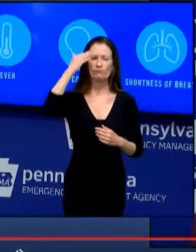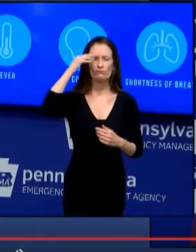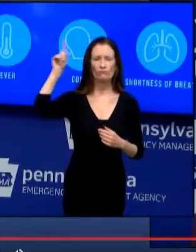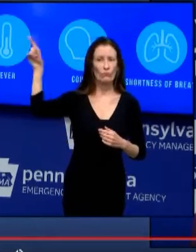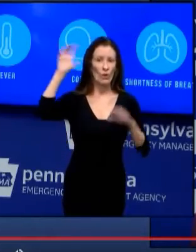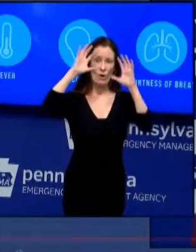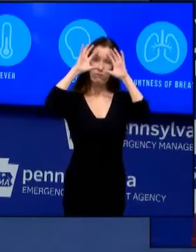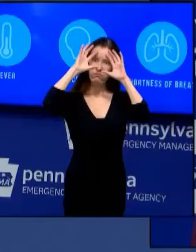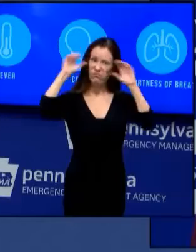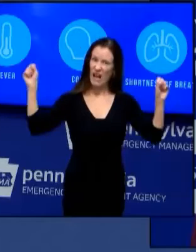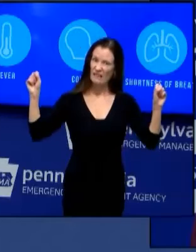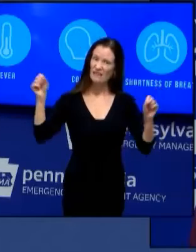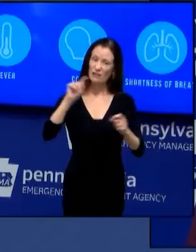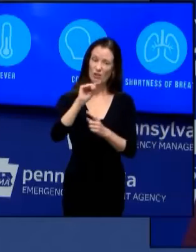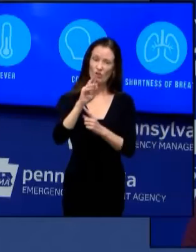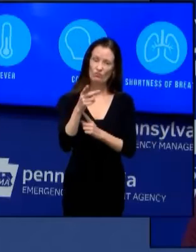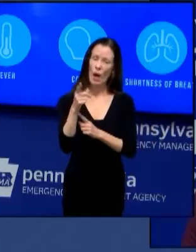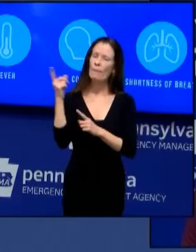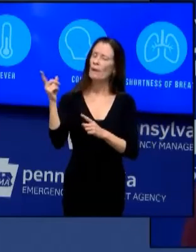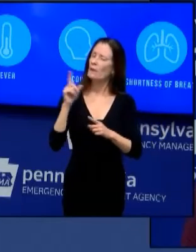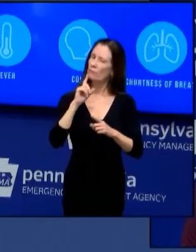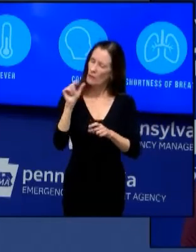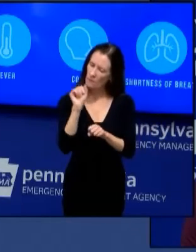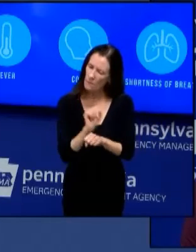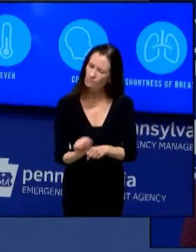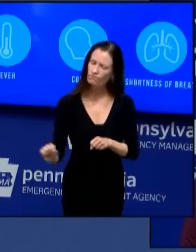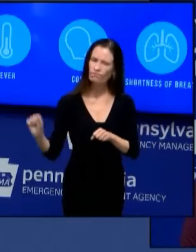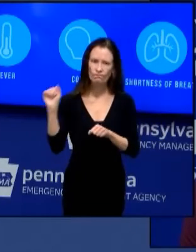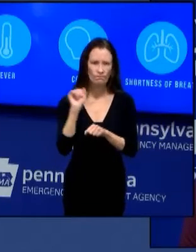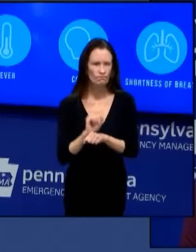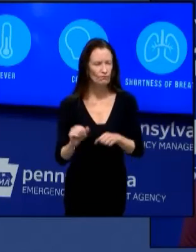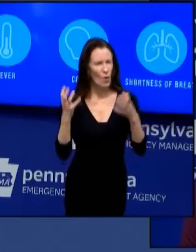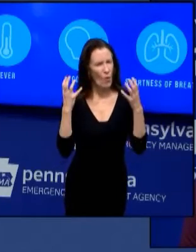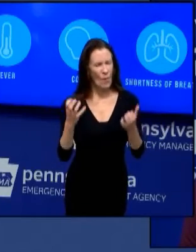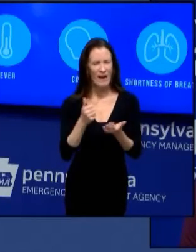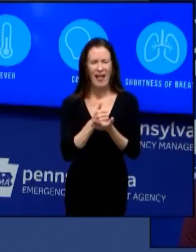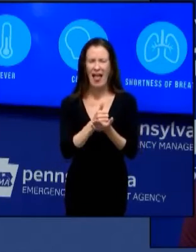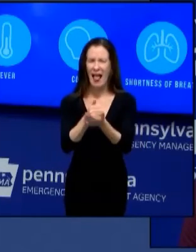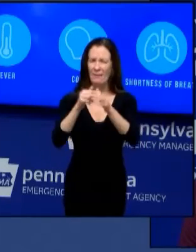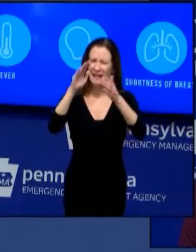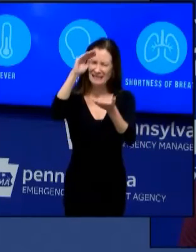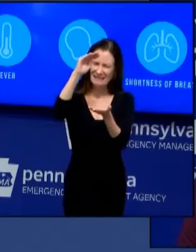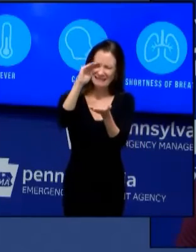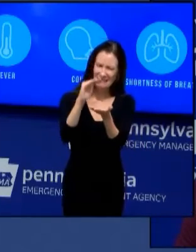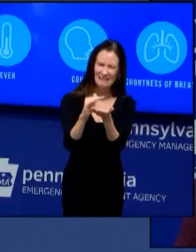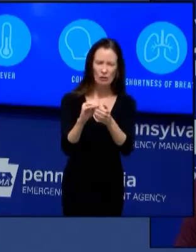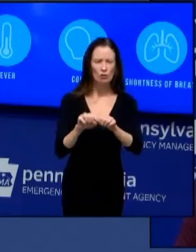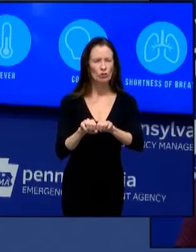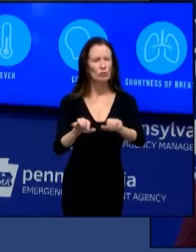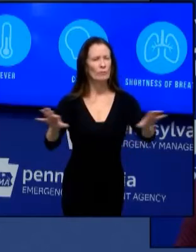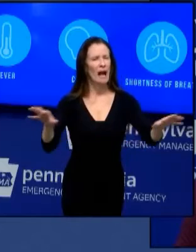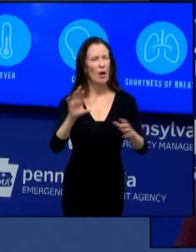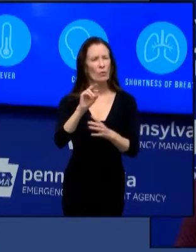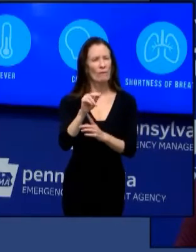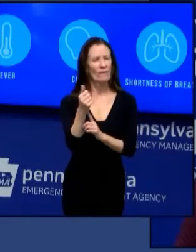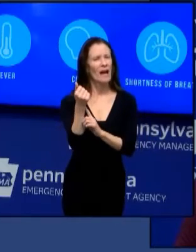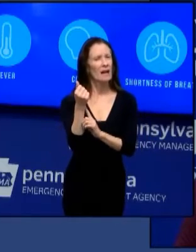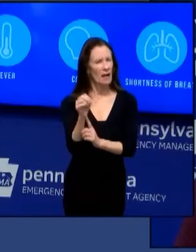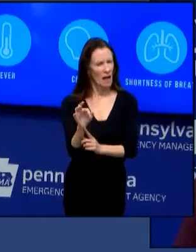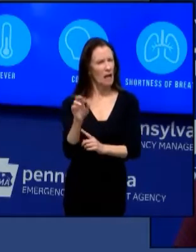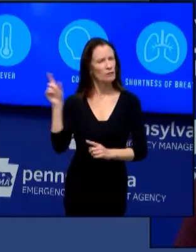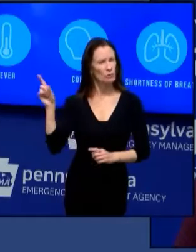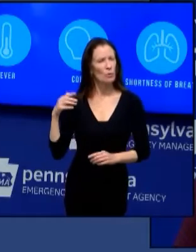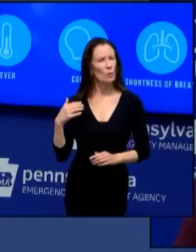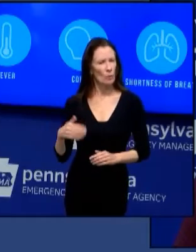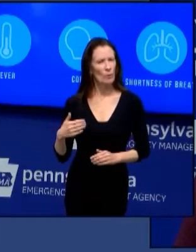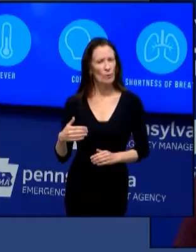the spread of COVID-19, to do laboratory testing for COVID-19, and to prepare the healthcare community and make sure it